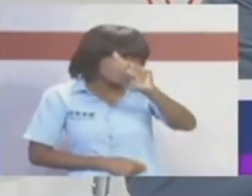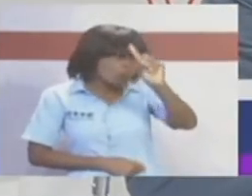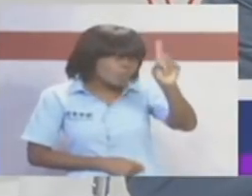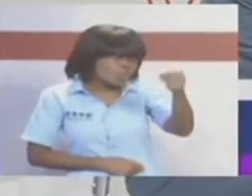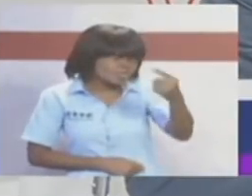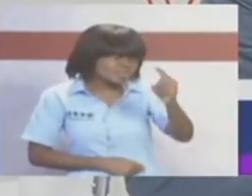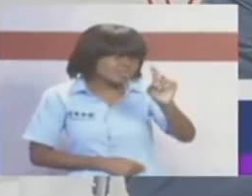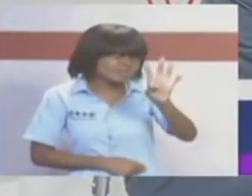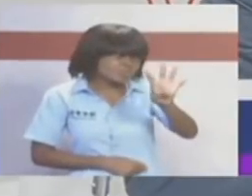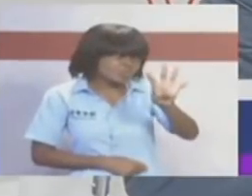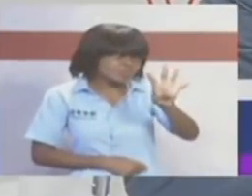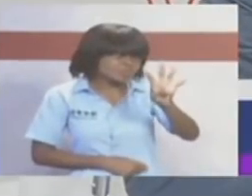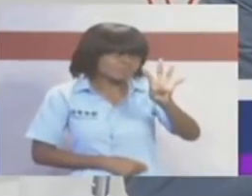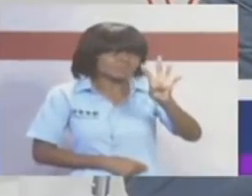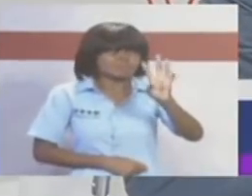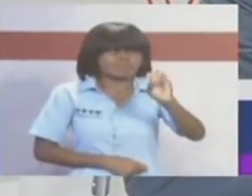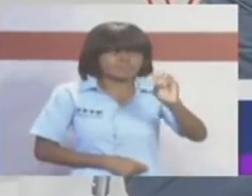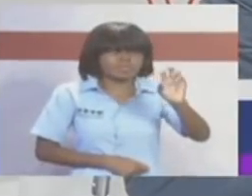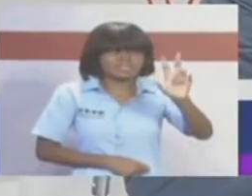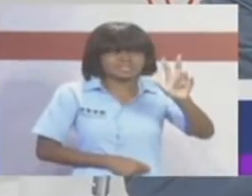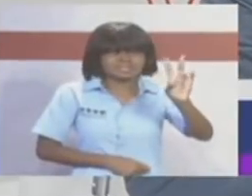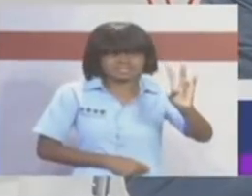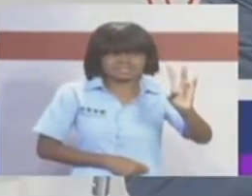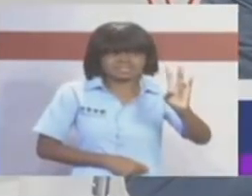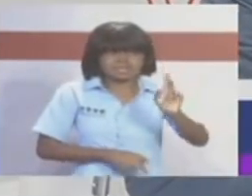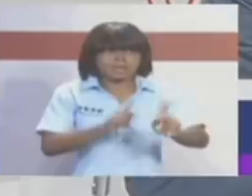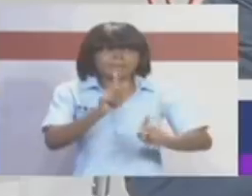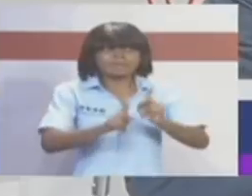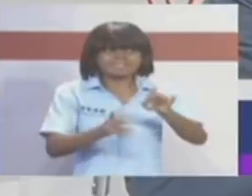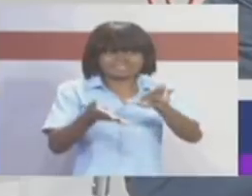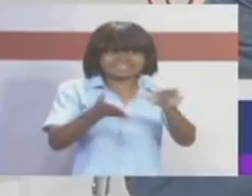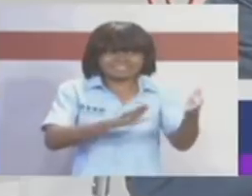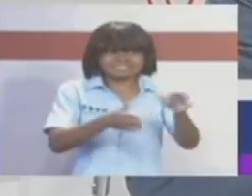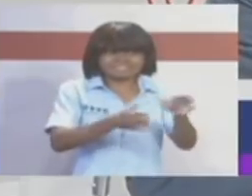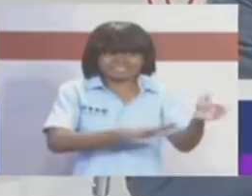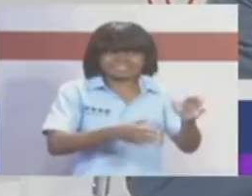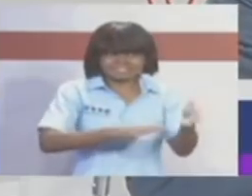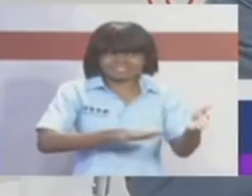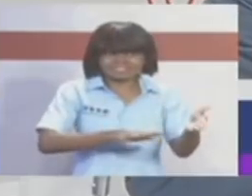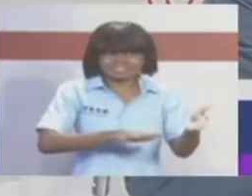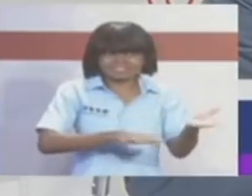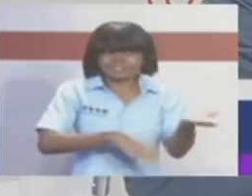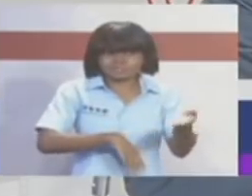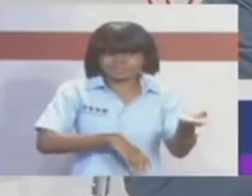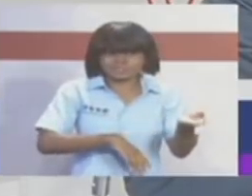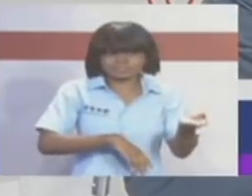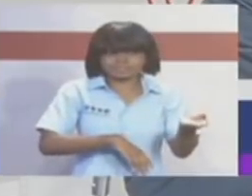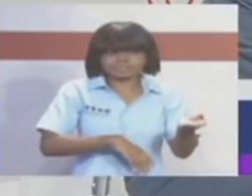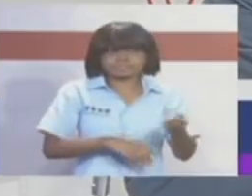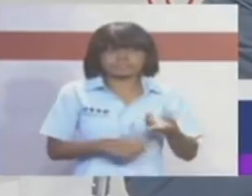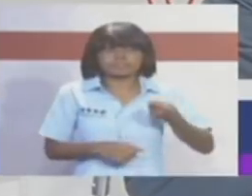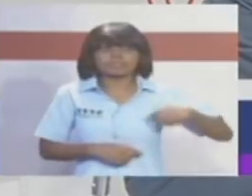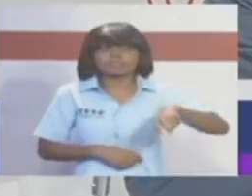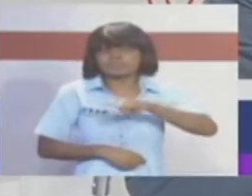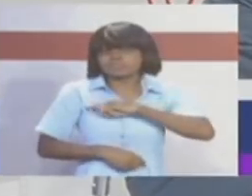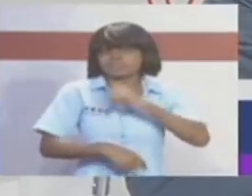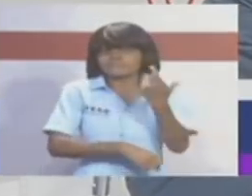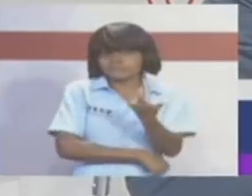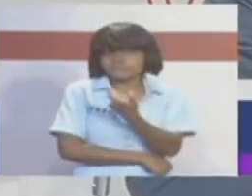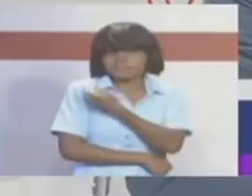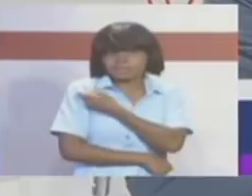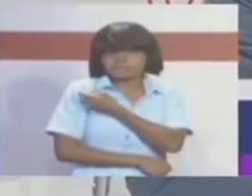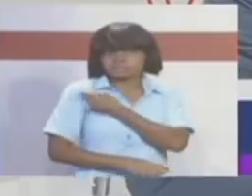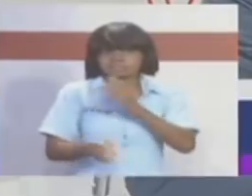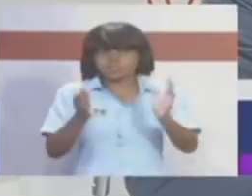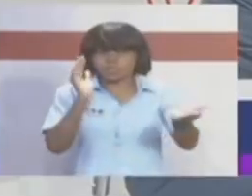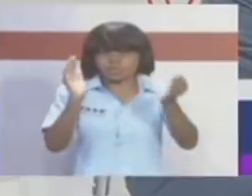1,437 total fatalities that would have occurred since we began to count fatalities among vaccinated versus unvaccinated individuals, what we have